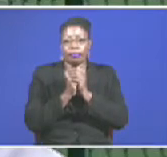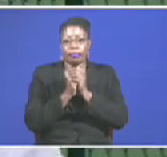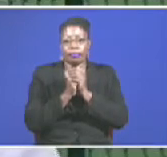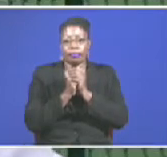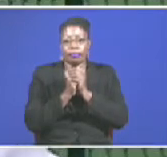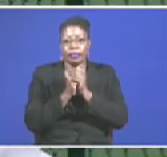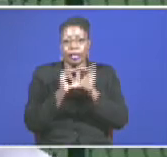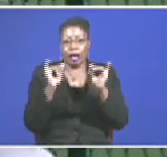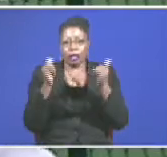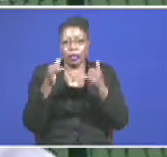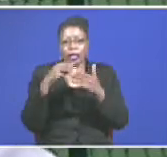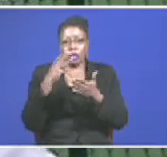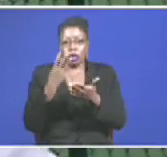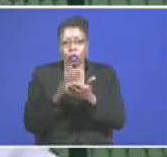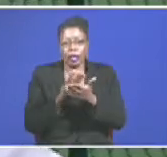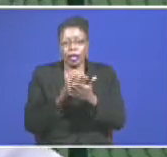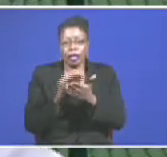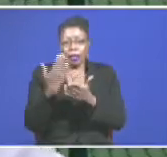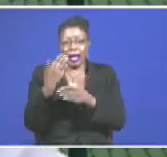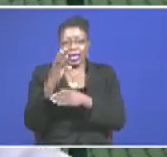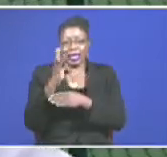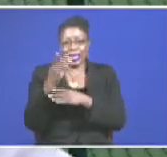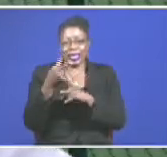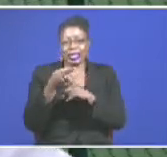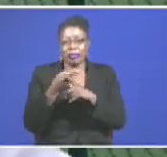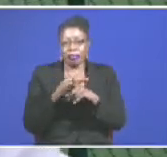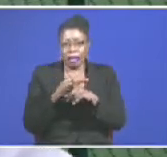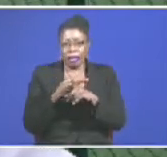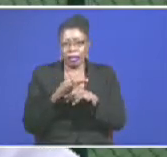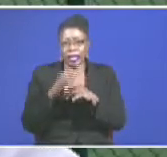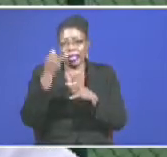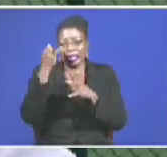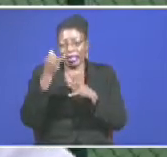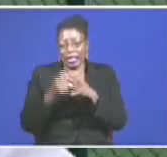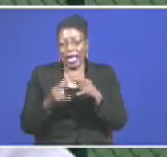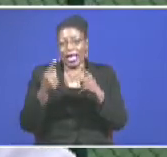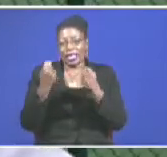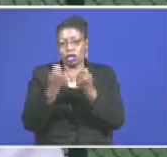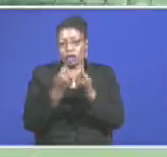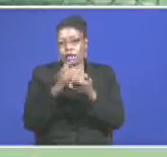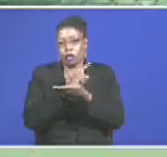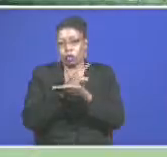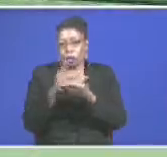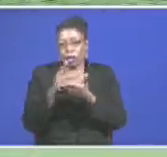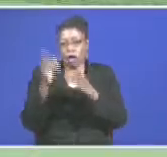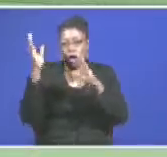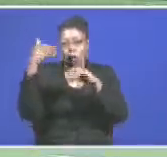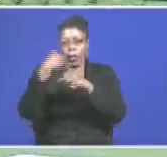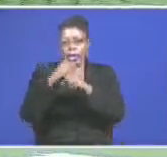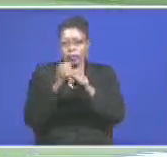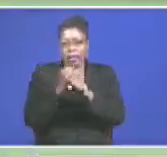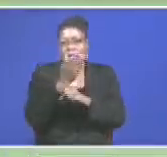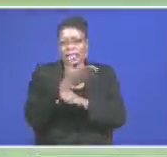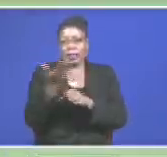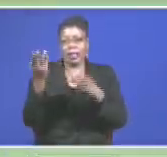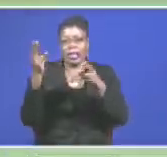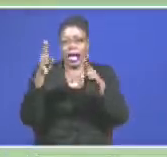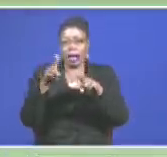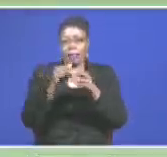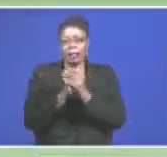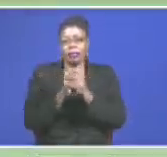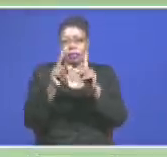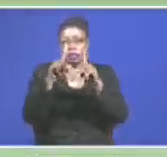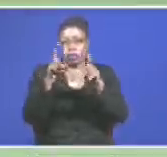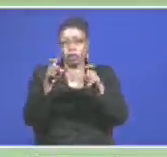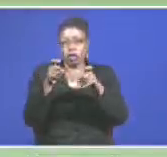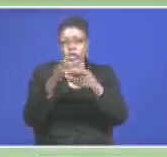Yeah, I've been playing well this past 6 months, so this is the last tournament of the week. Hopefully I can make something happen. What's improved in your game?